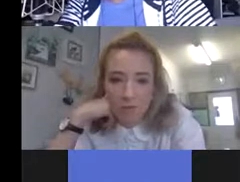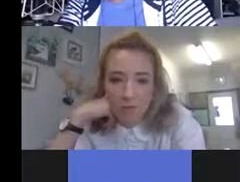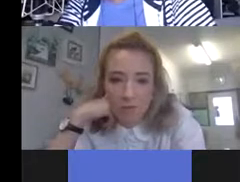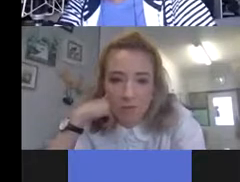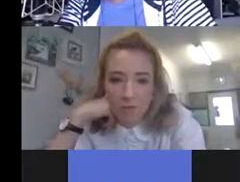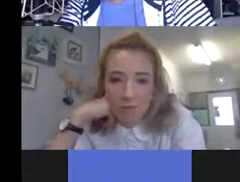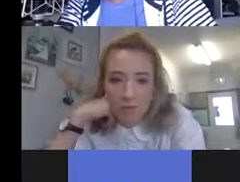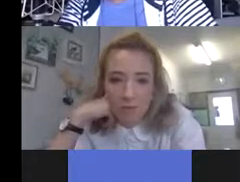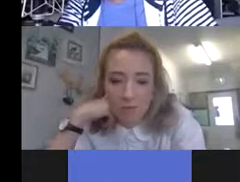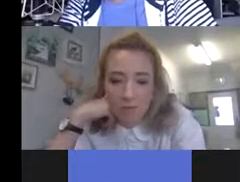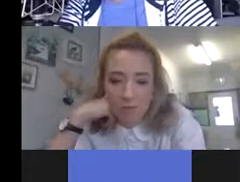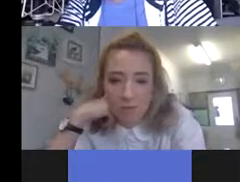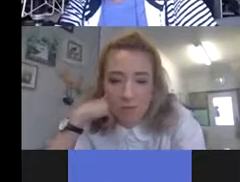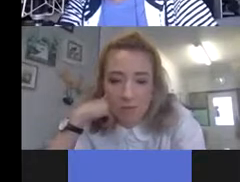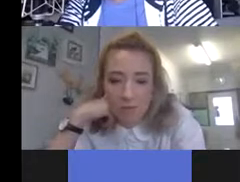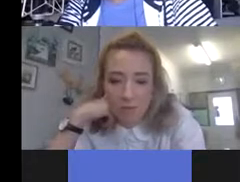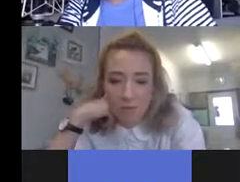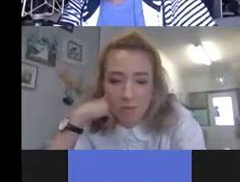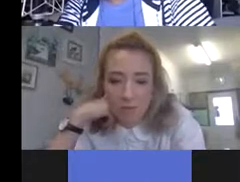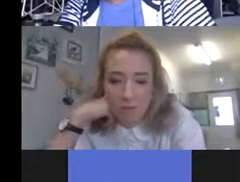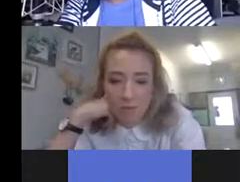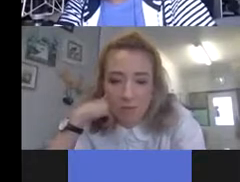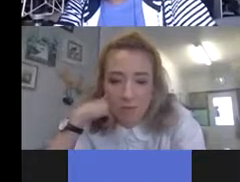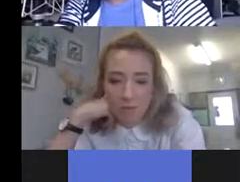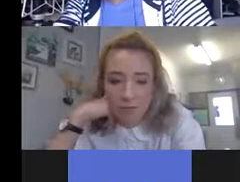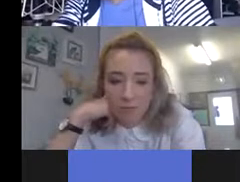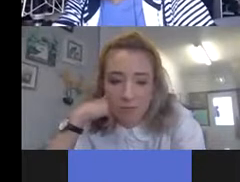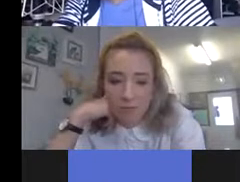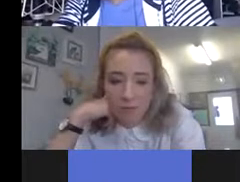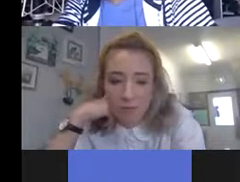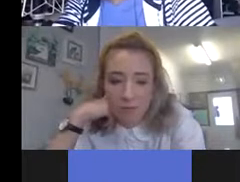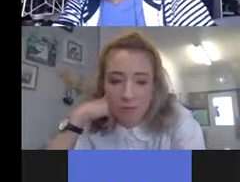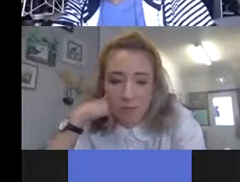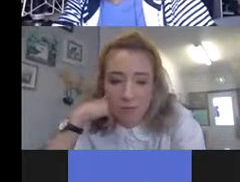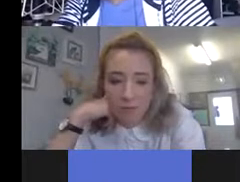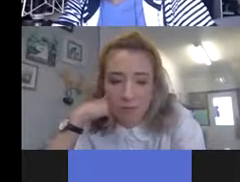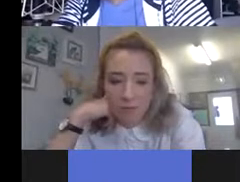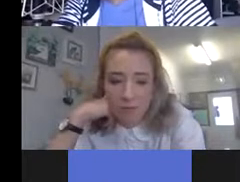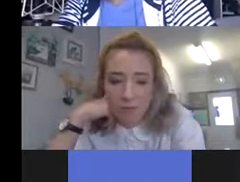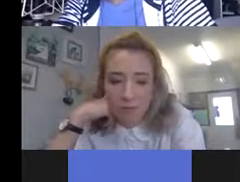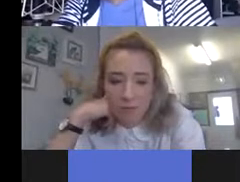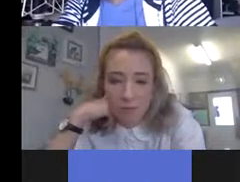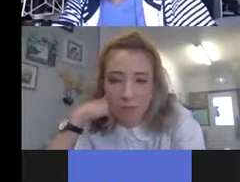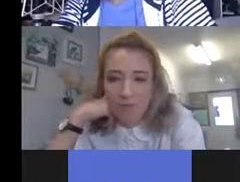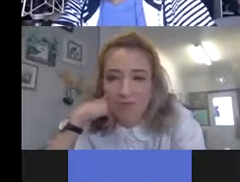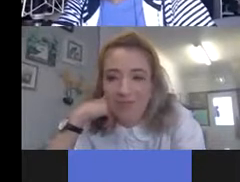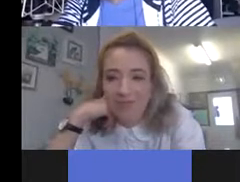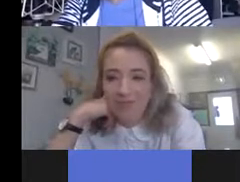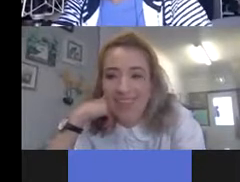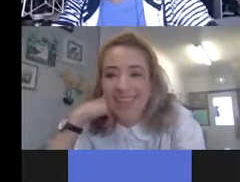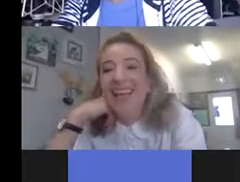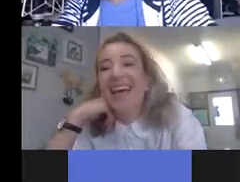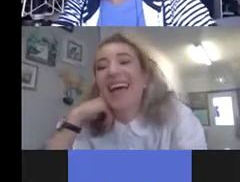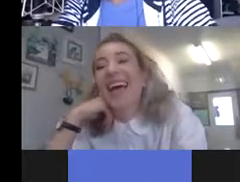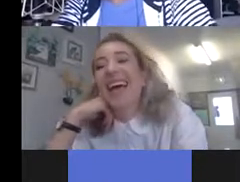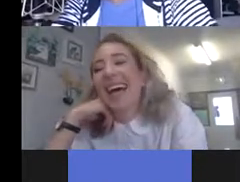underscore one. Audio track. okay, so this is an Verse example. underscore one. Audio track. BU to everyone. This is phenomenal. Clapping